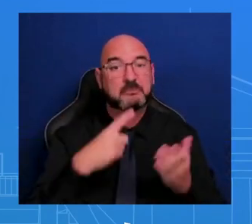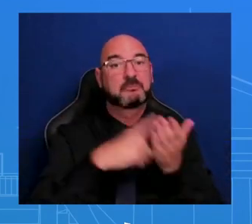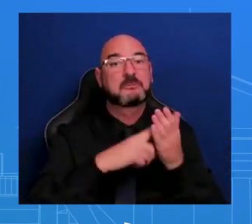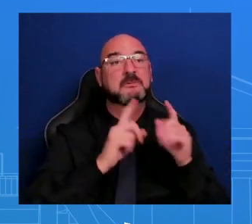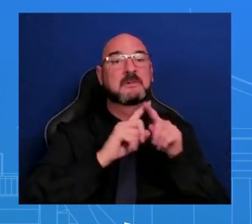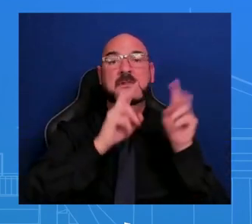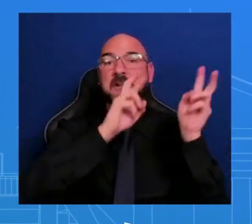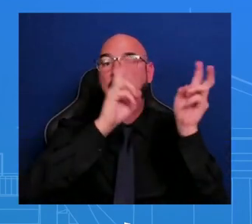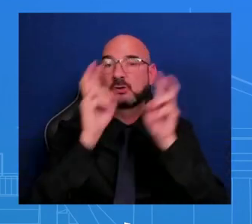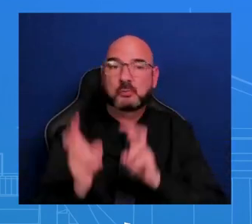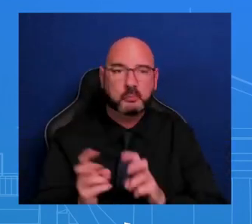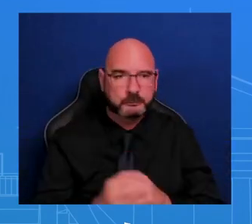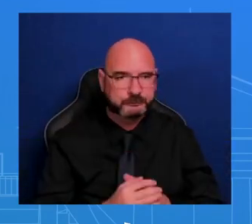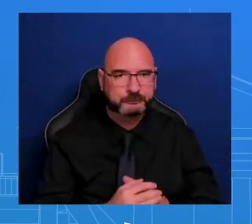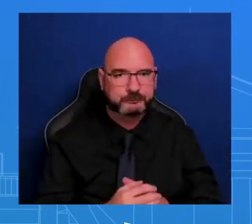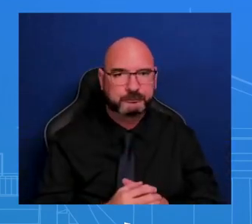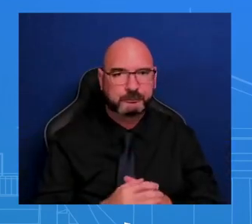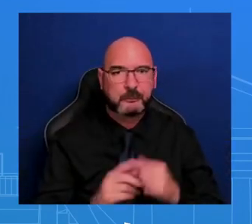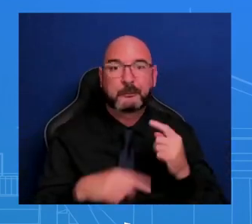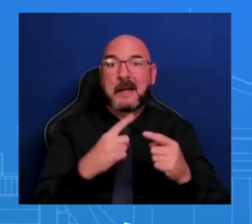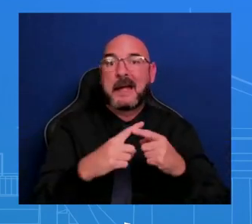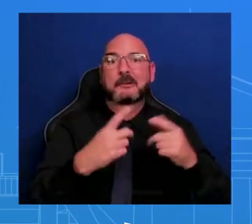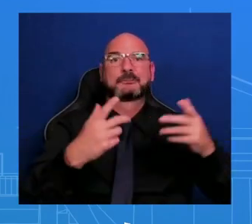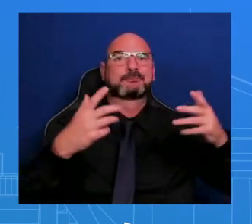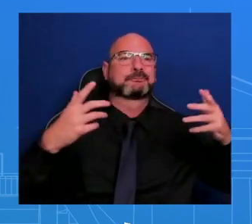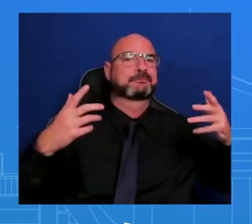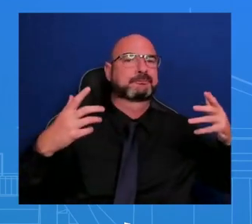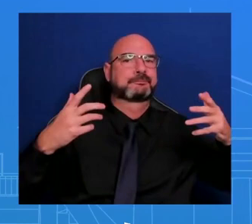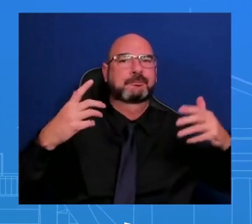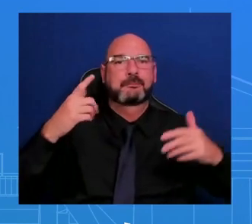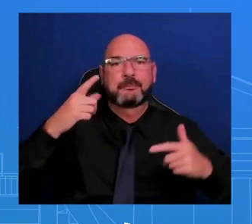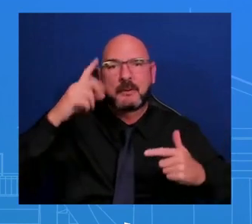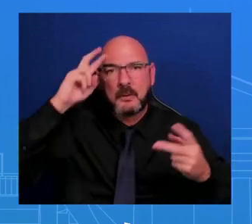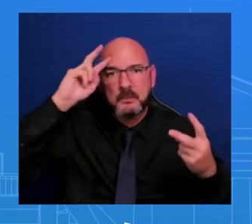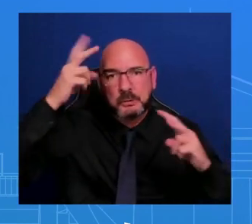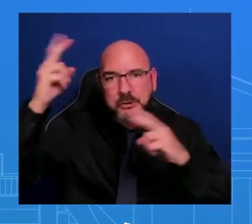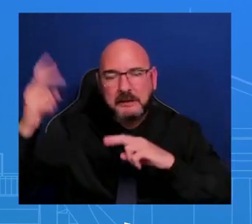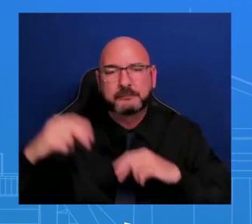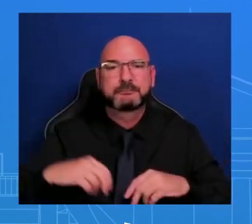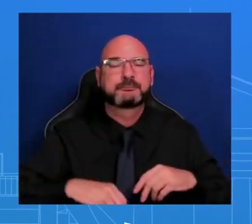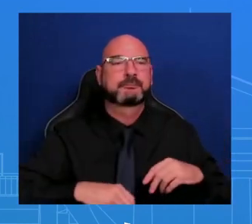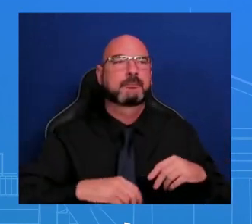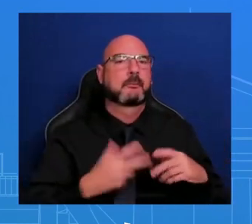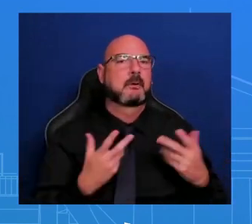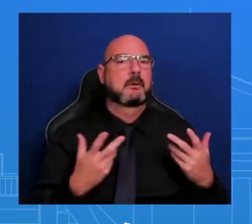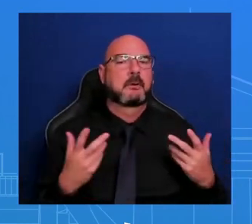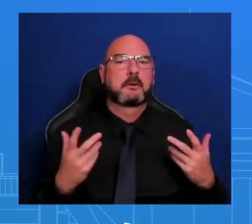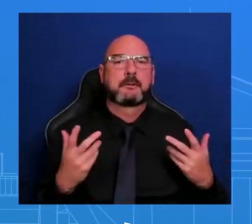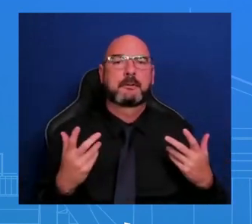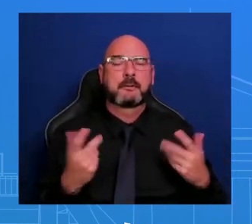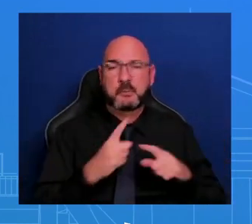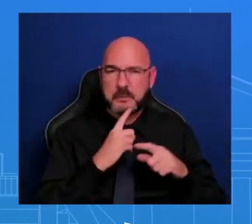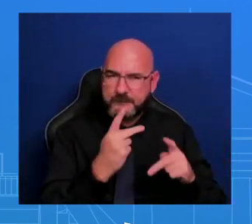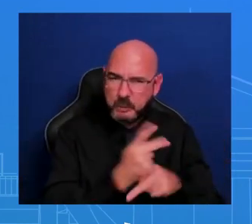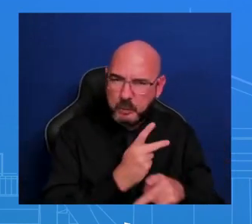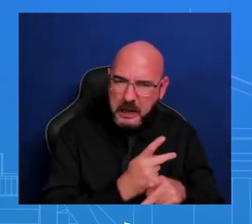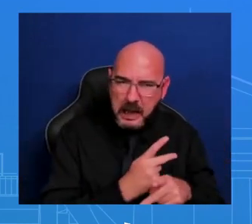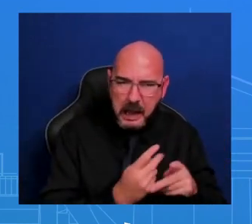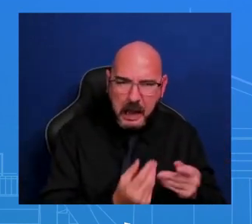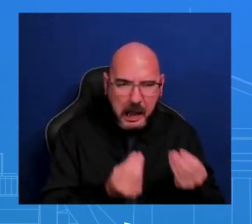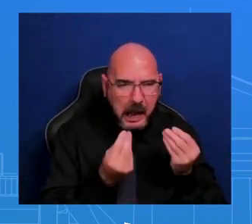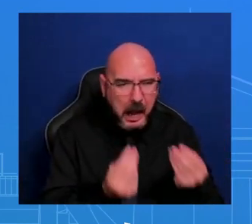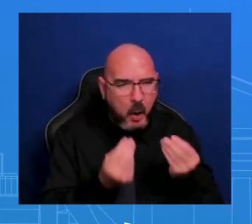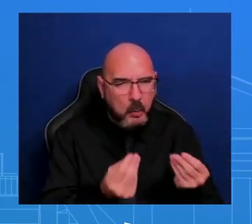misperceptions and also miscommunications and explore working with PRC where our interests intersect. That is something that we have